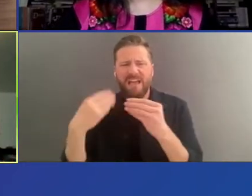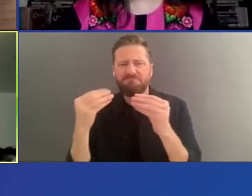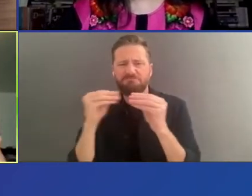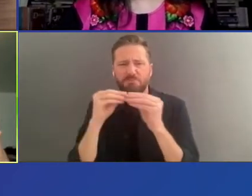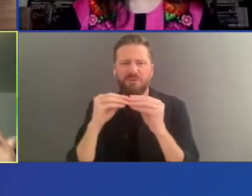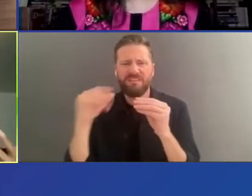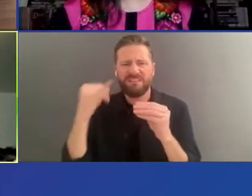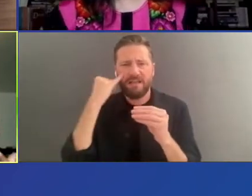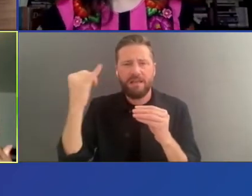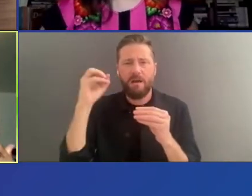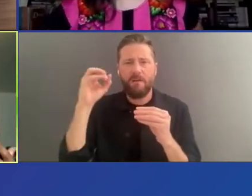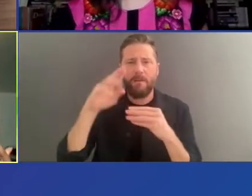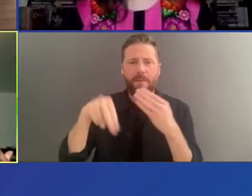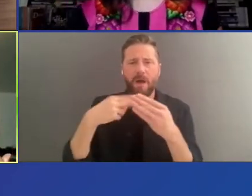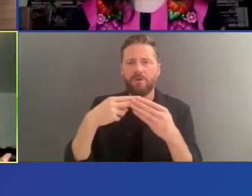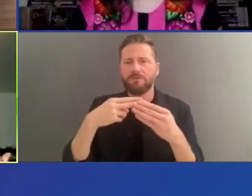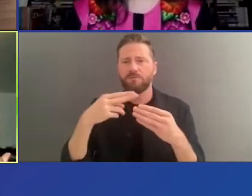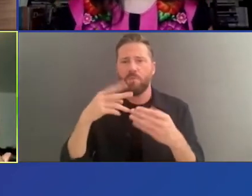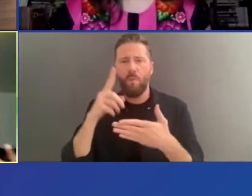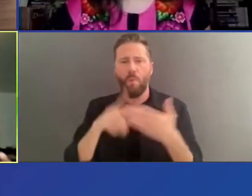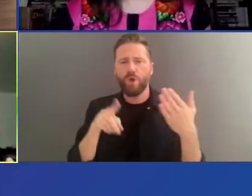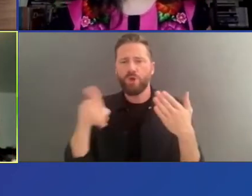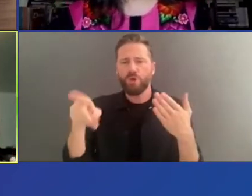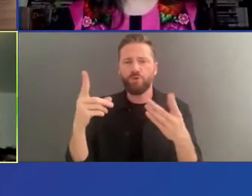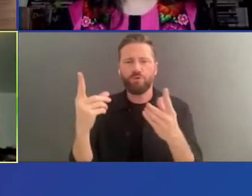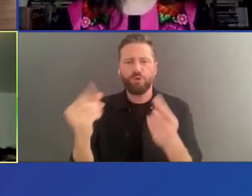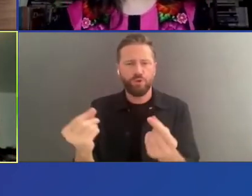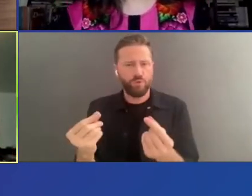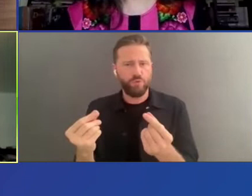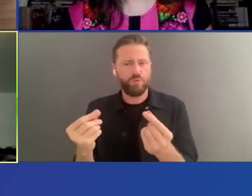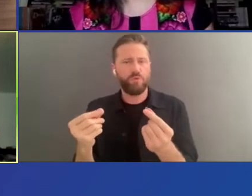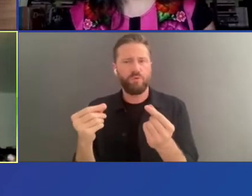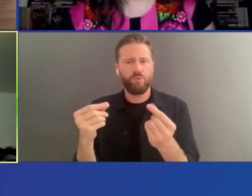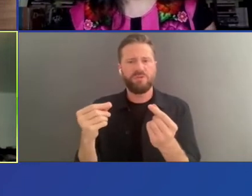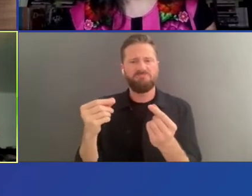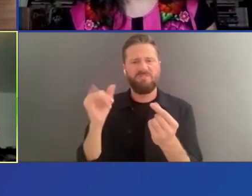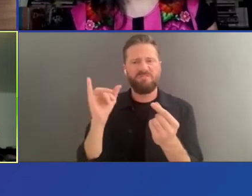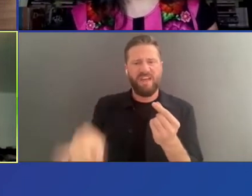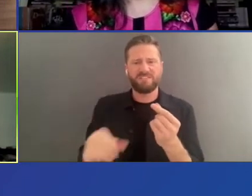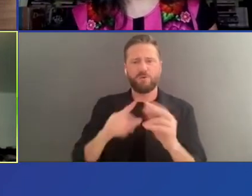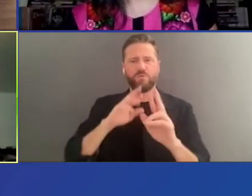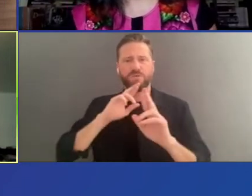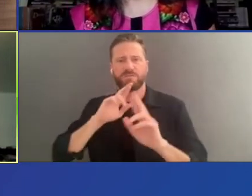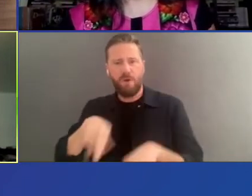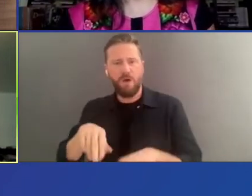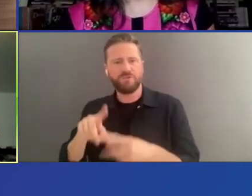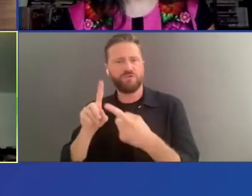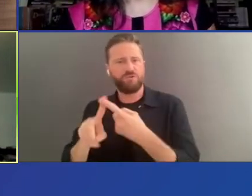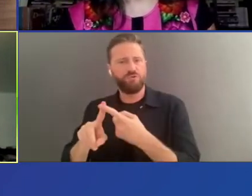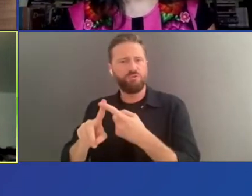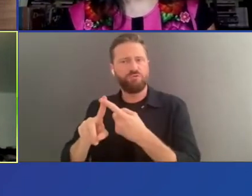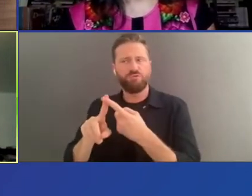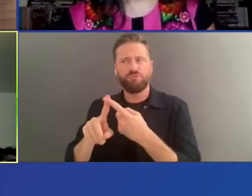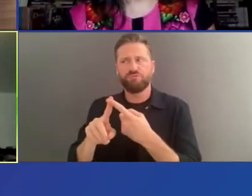of what you do as in some way being a response to